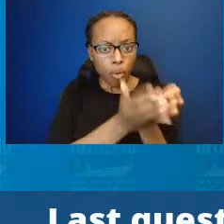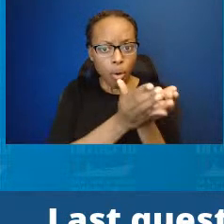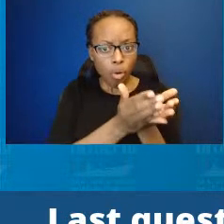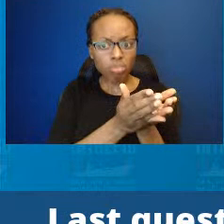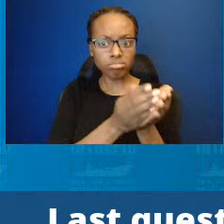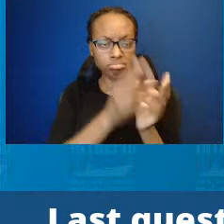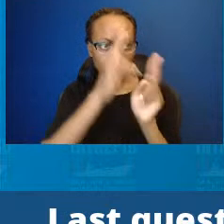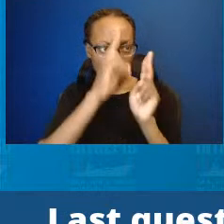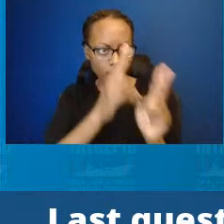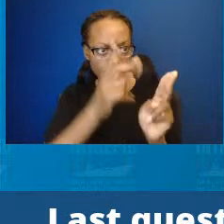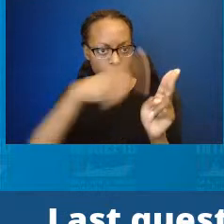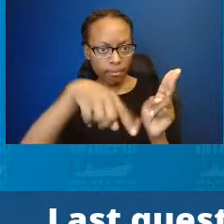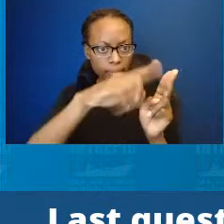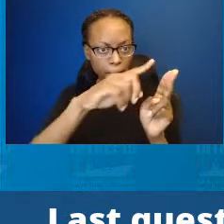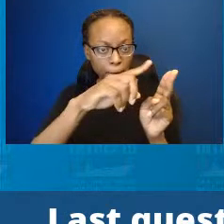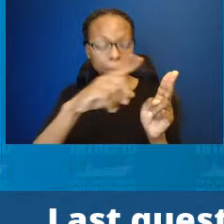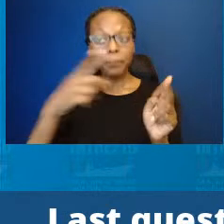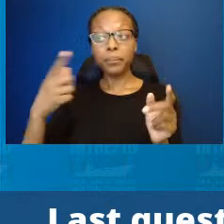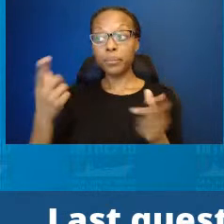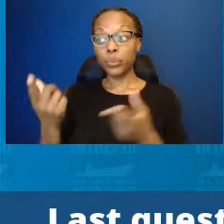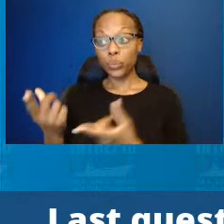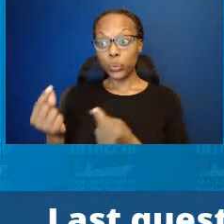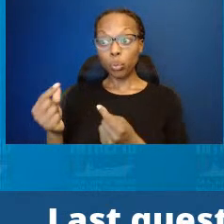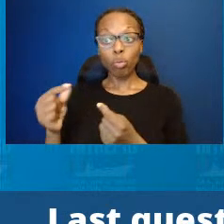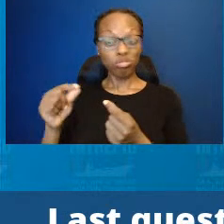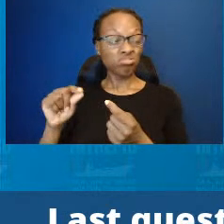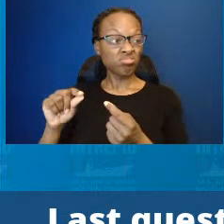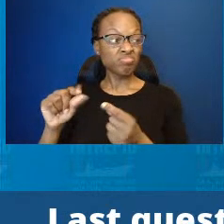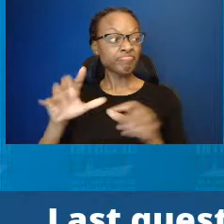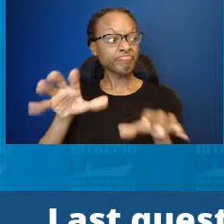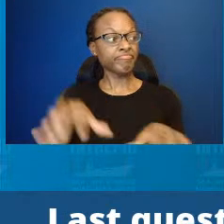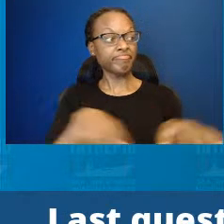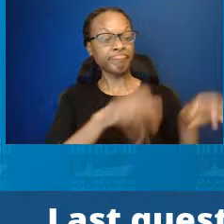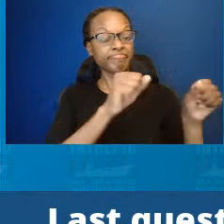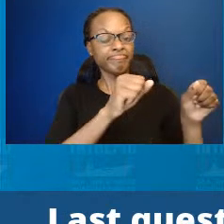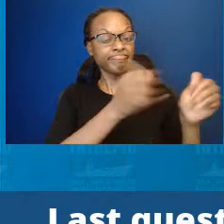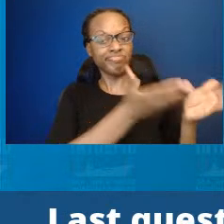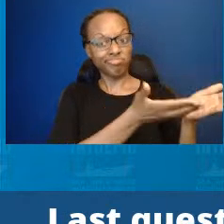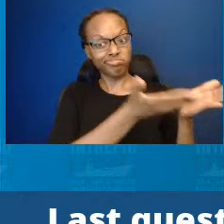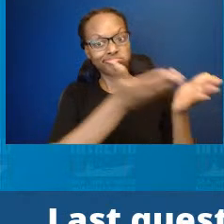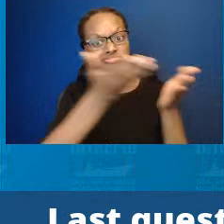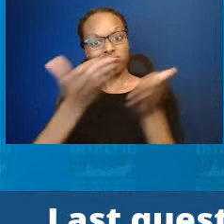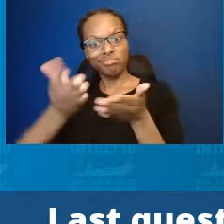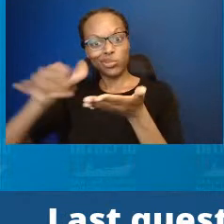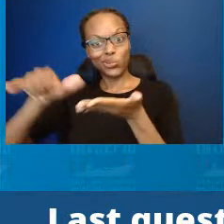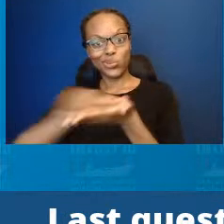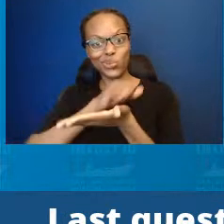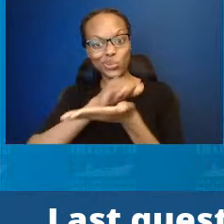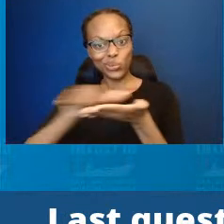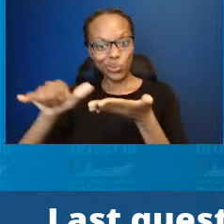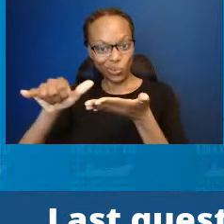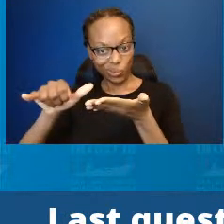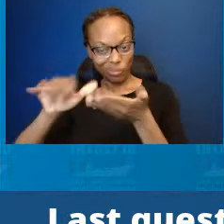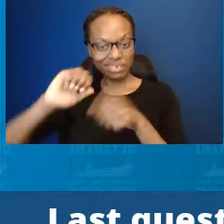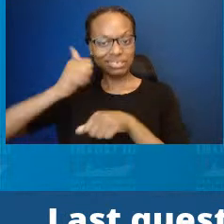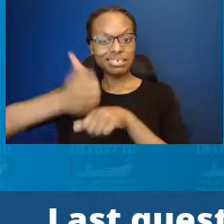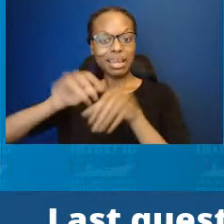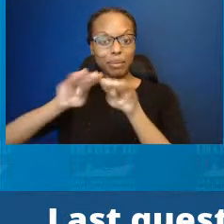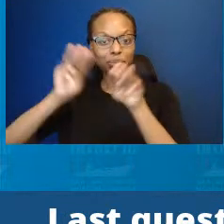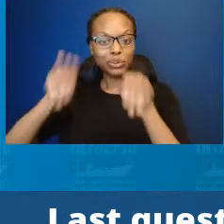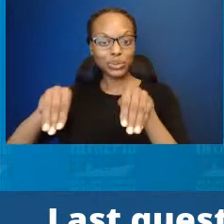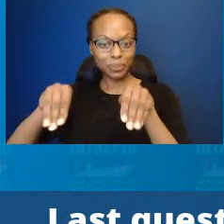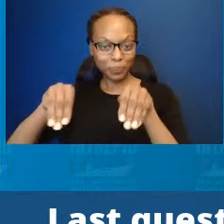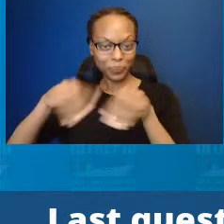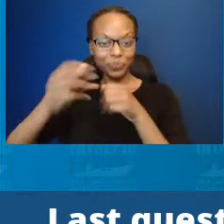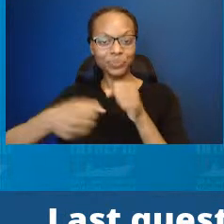took charge, brought it to New York, where it is right now at Pier 86 in Manhattan, and opened it up as a museum in